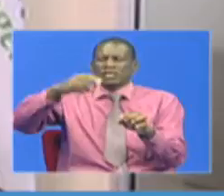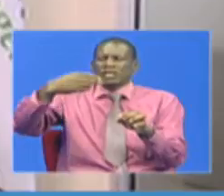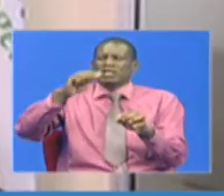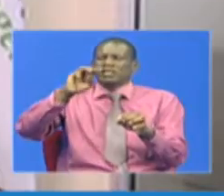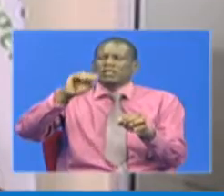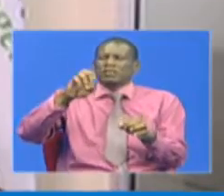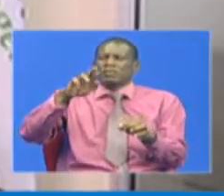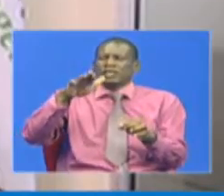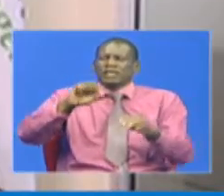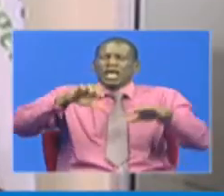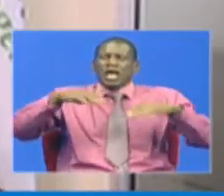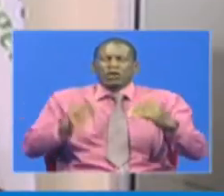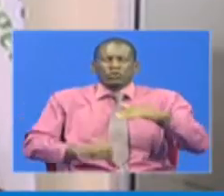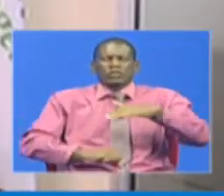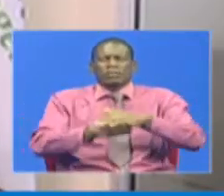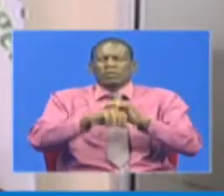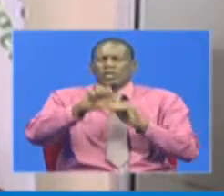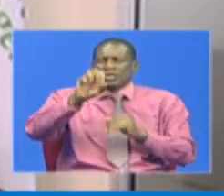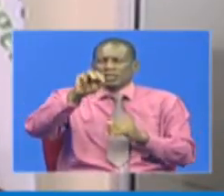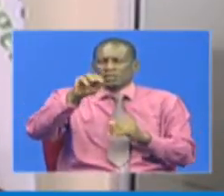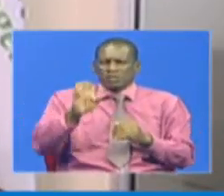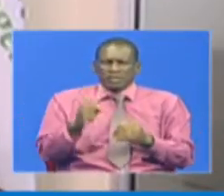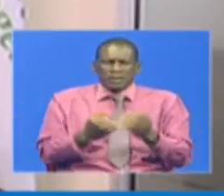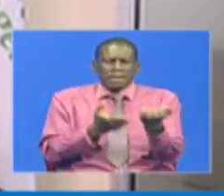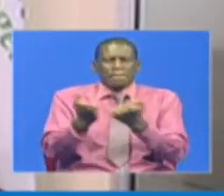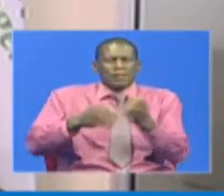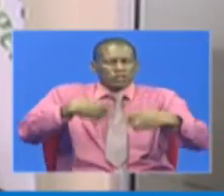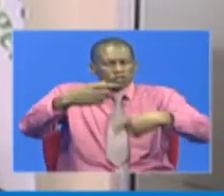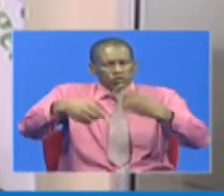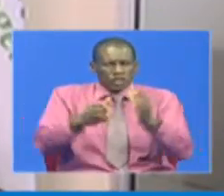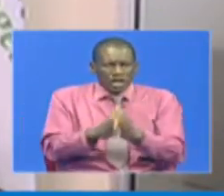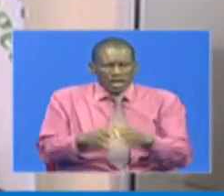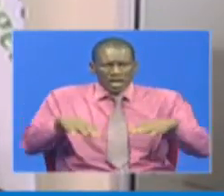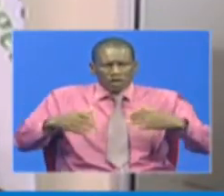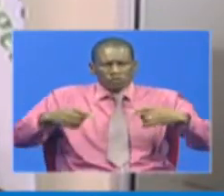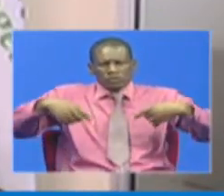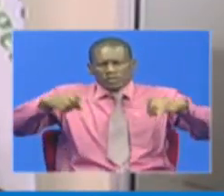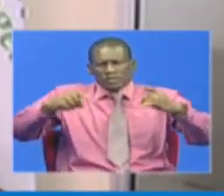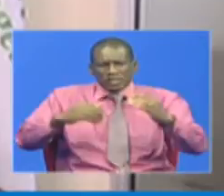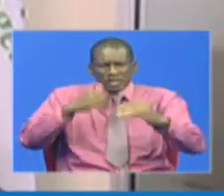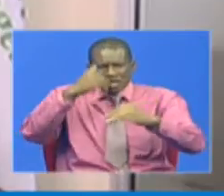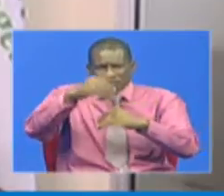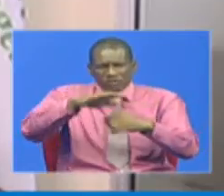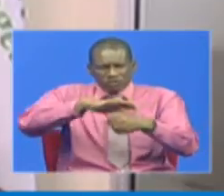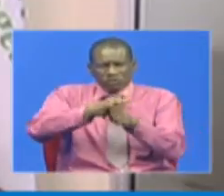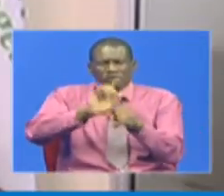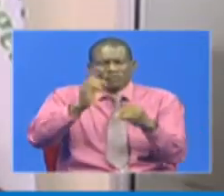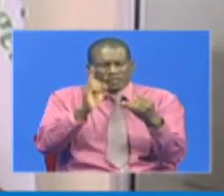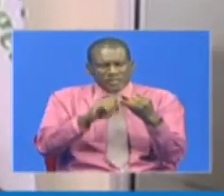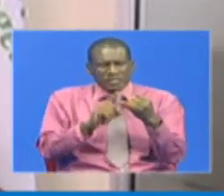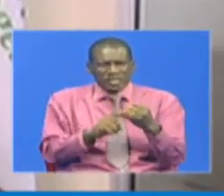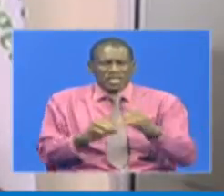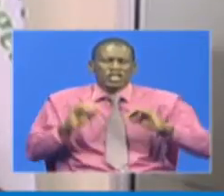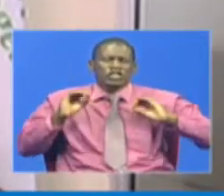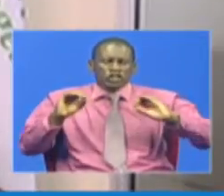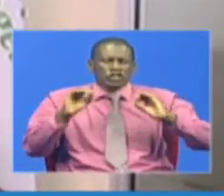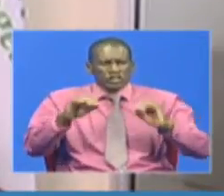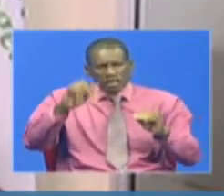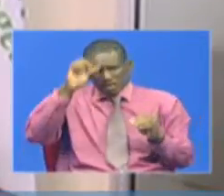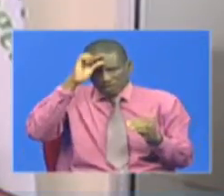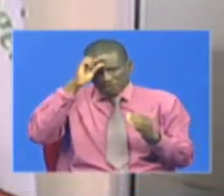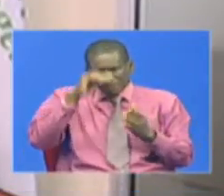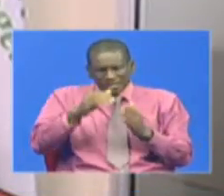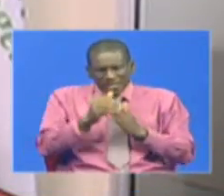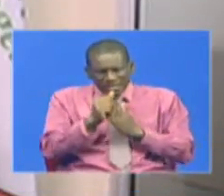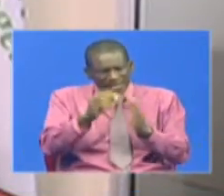SMEs. Have, you know, business continuity and survival moving forward as follows. One is training on government guidelines